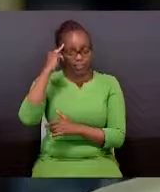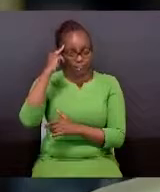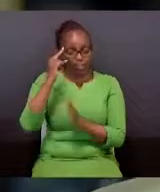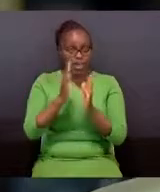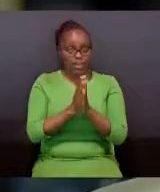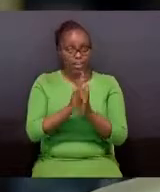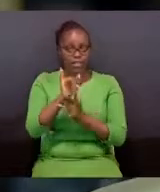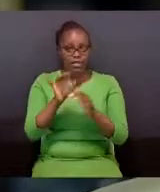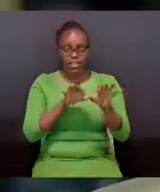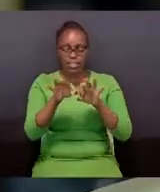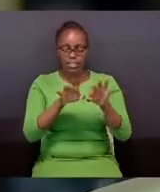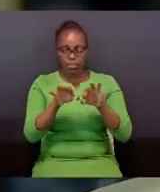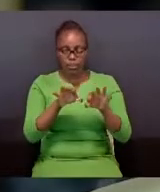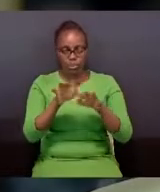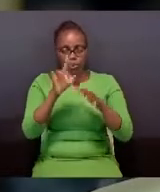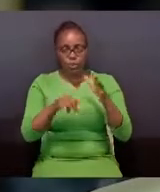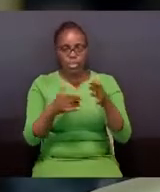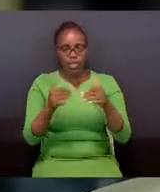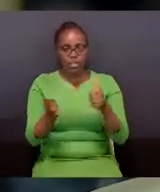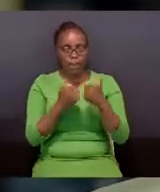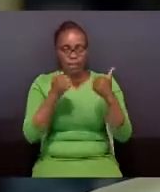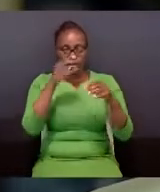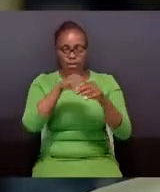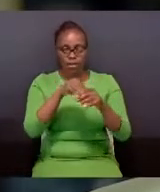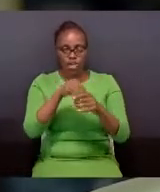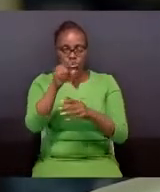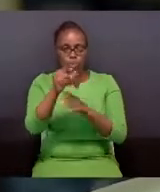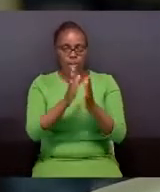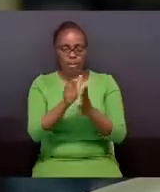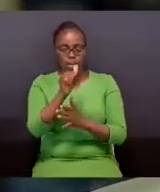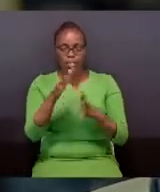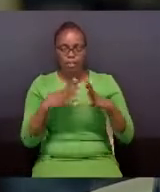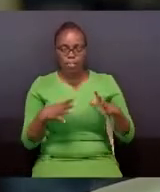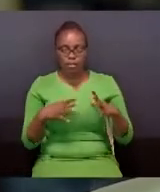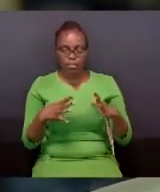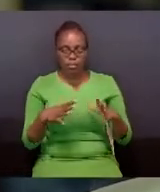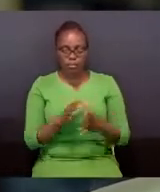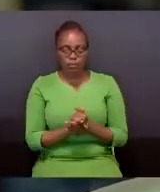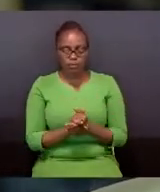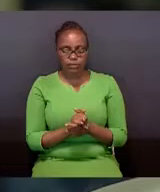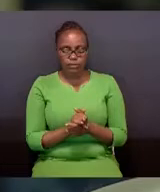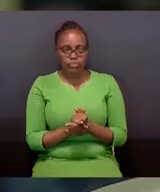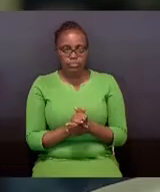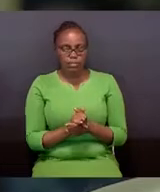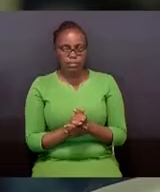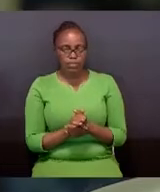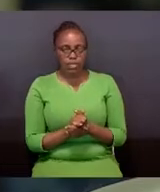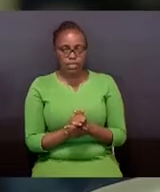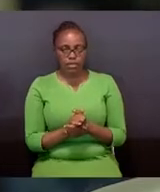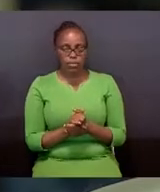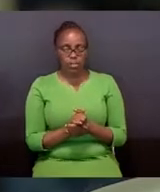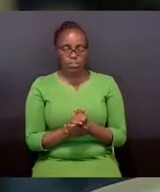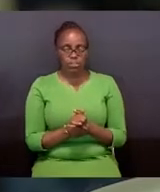and that explains, therefore, what has been happening between you and them. That is a rich